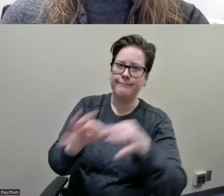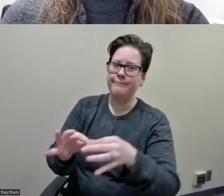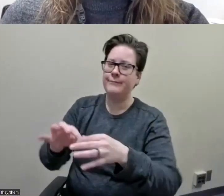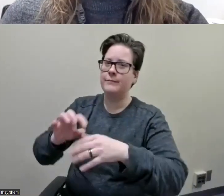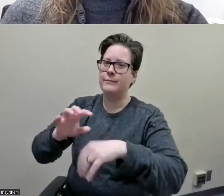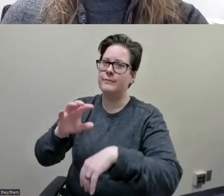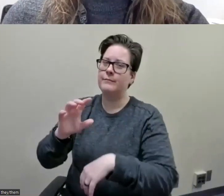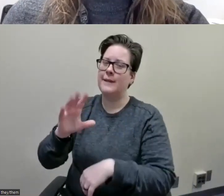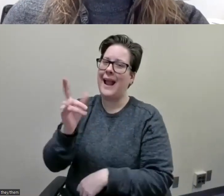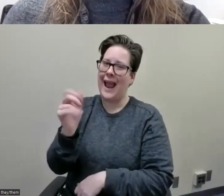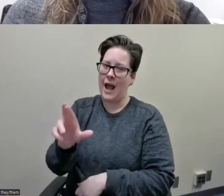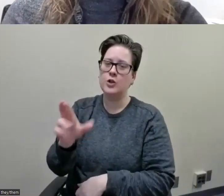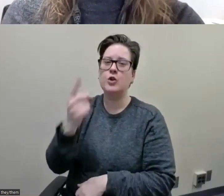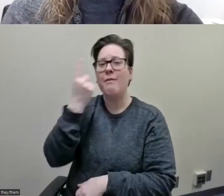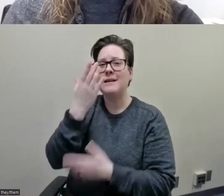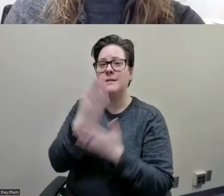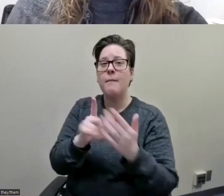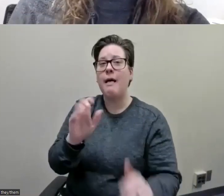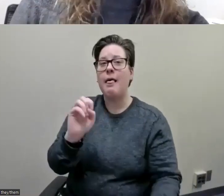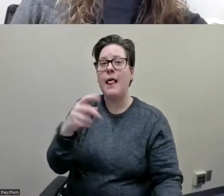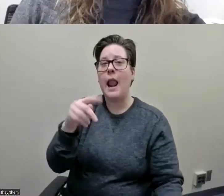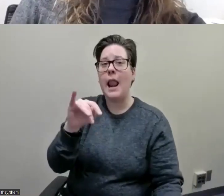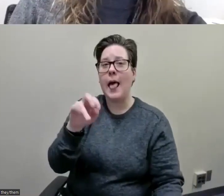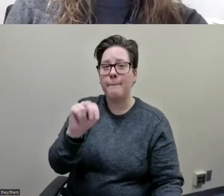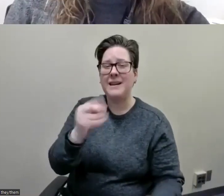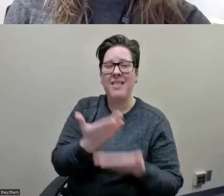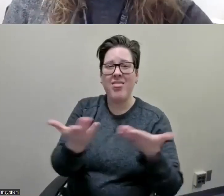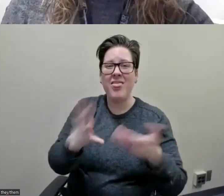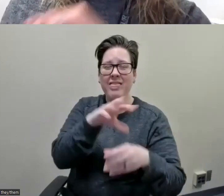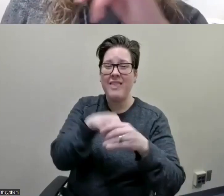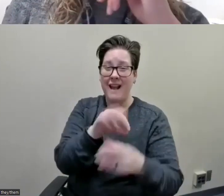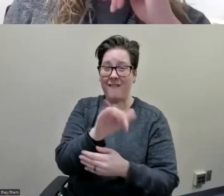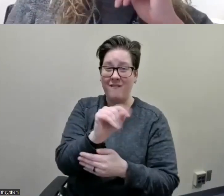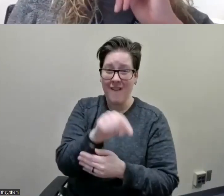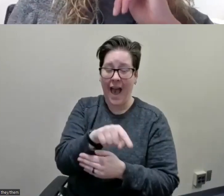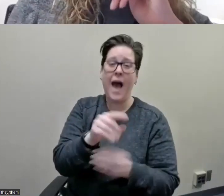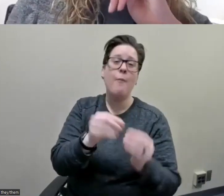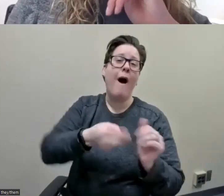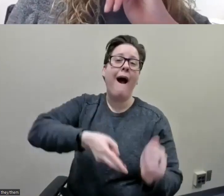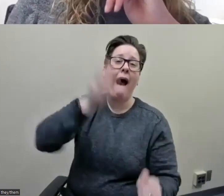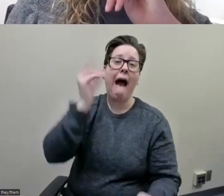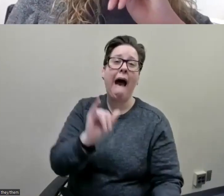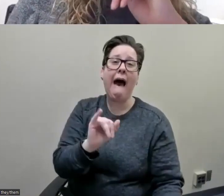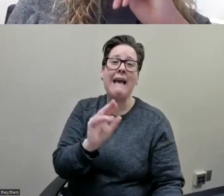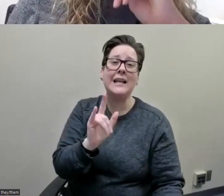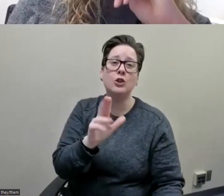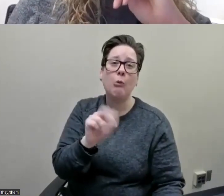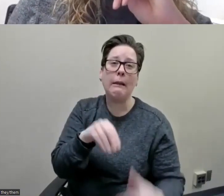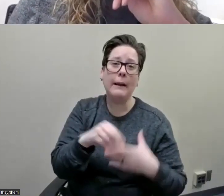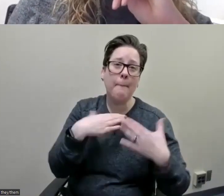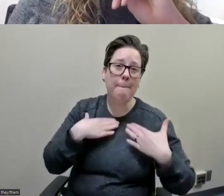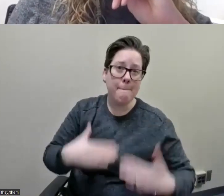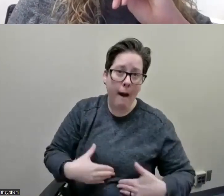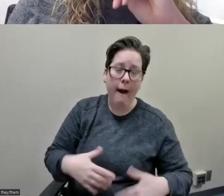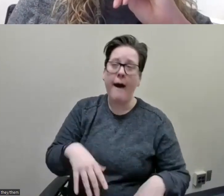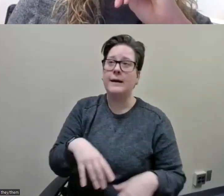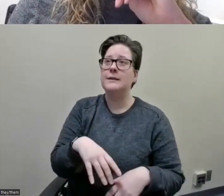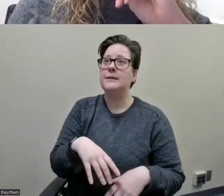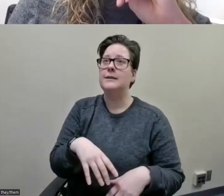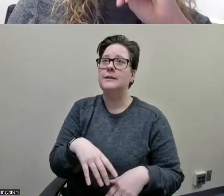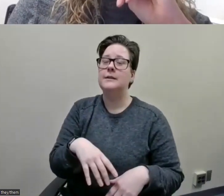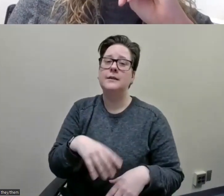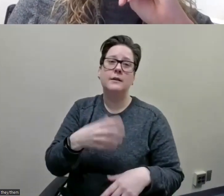other things that go, so high levels of insulin in our body, because as a result of a high intake